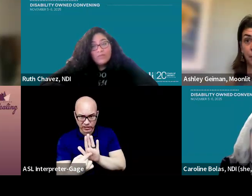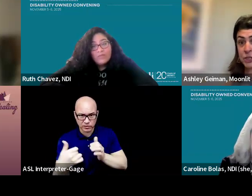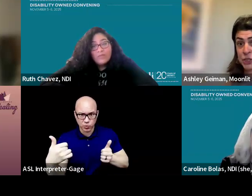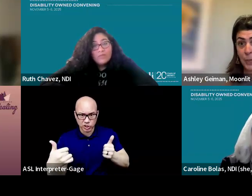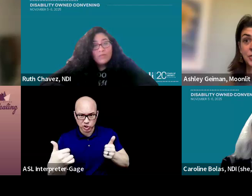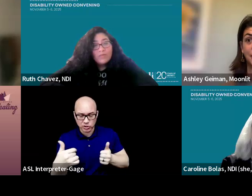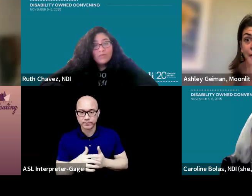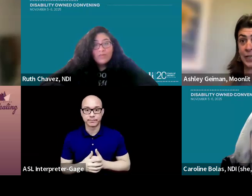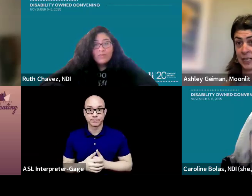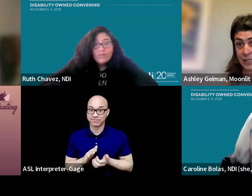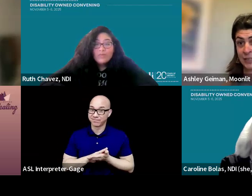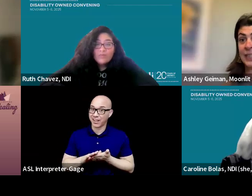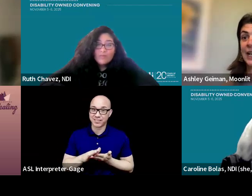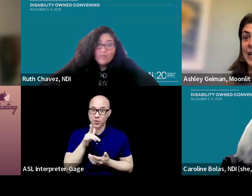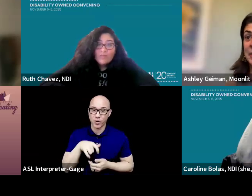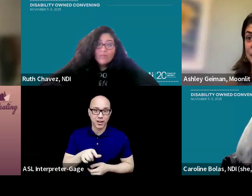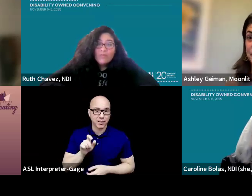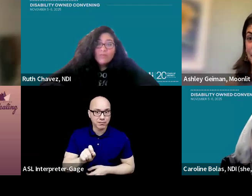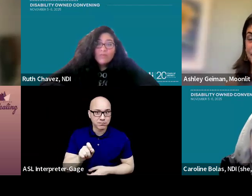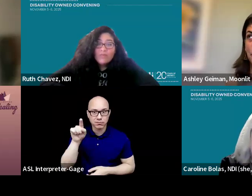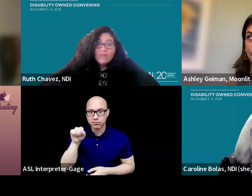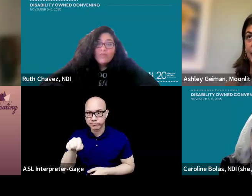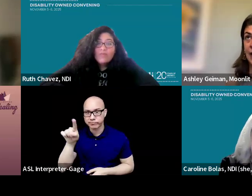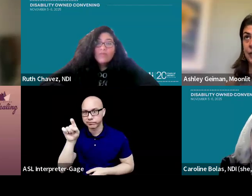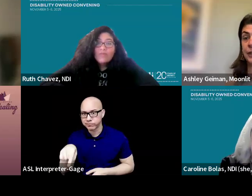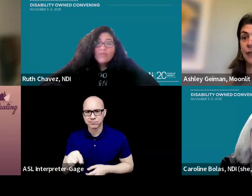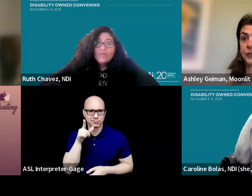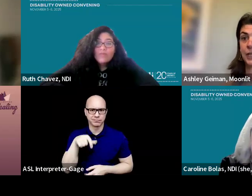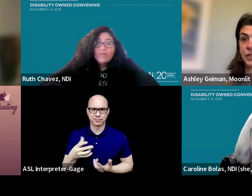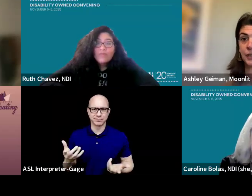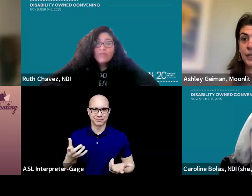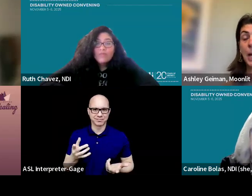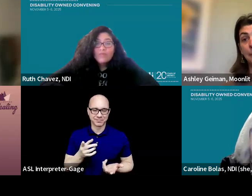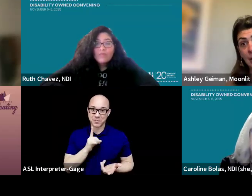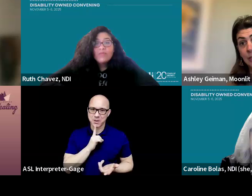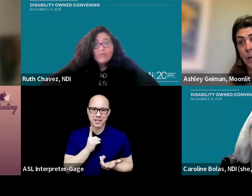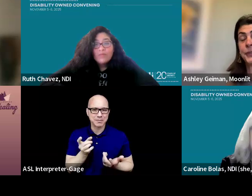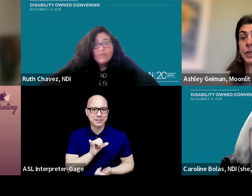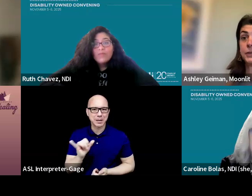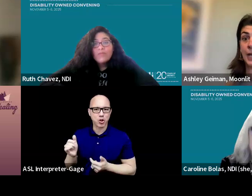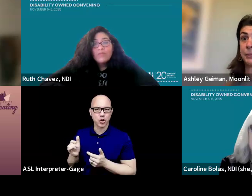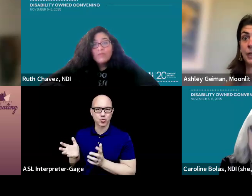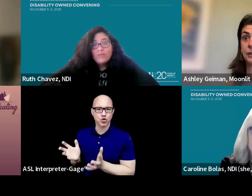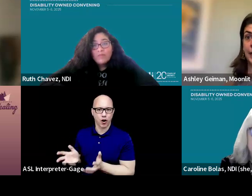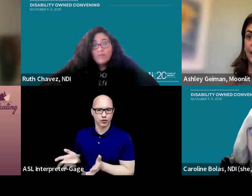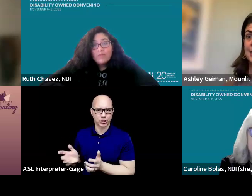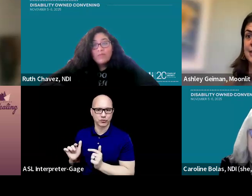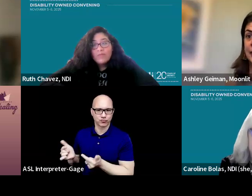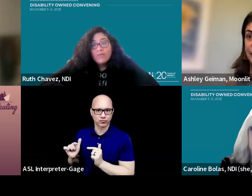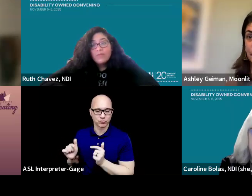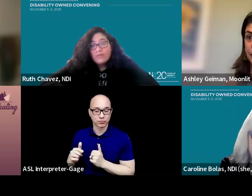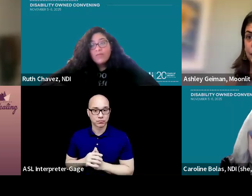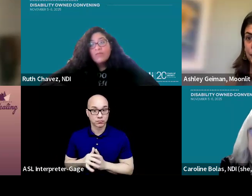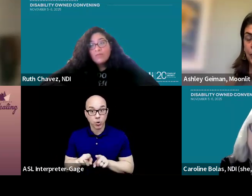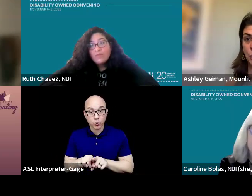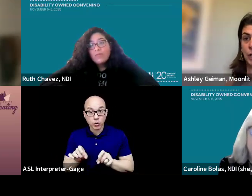You don't have to do punctuation or anything. So it's almost like having a conversation. but you also could type it in. Like that's,